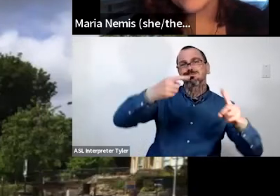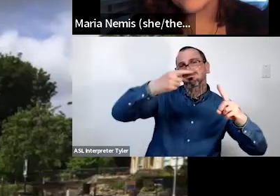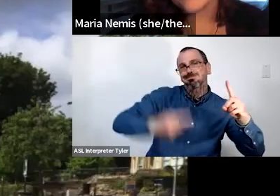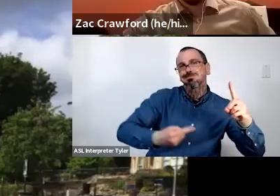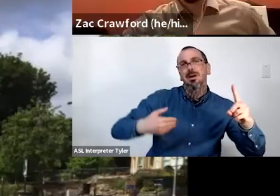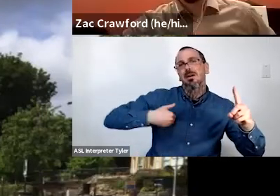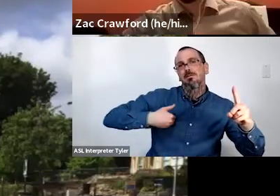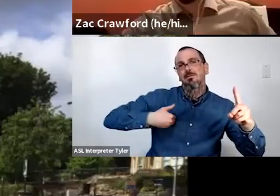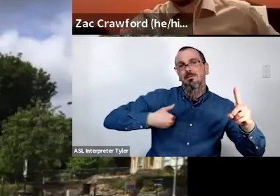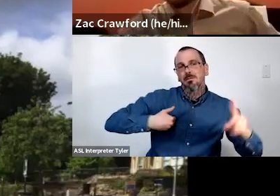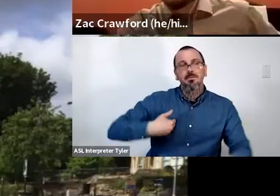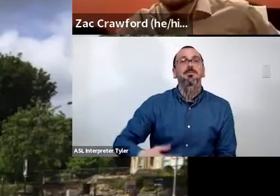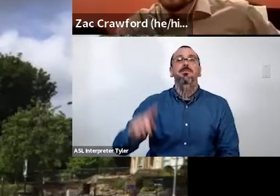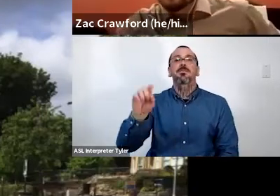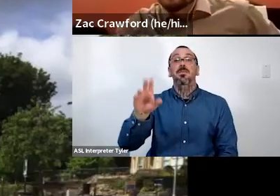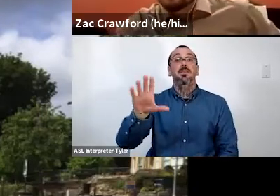Great answer.